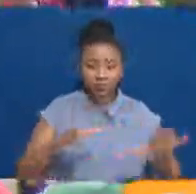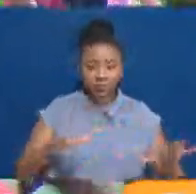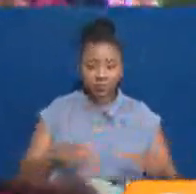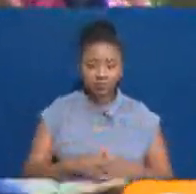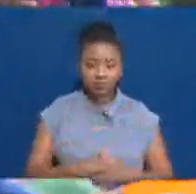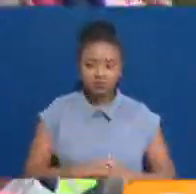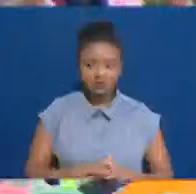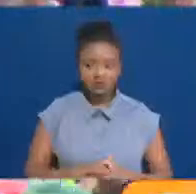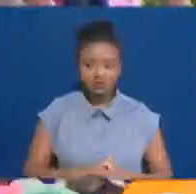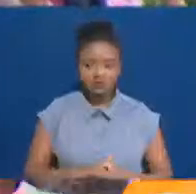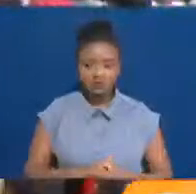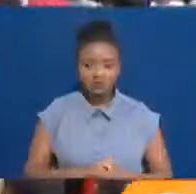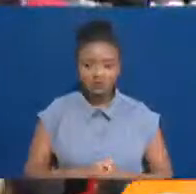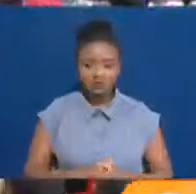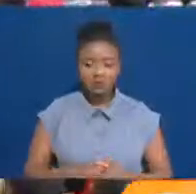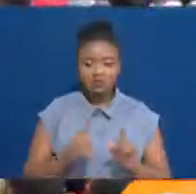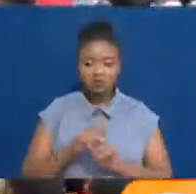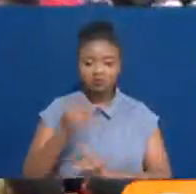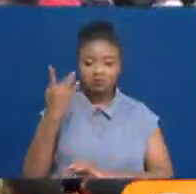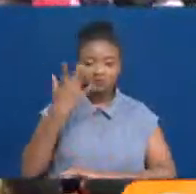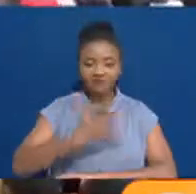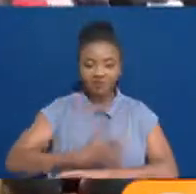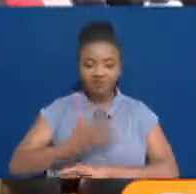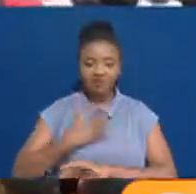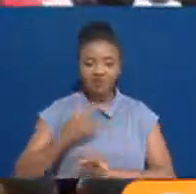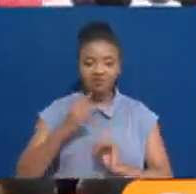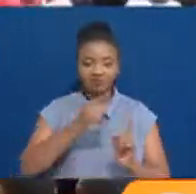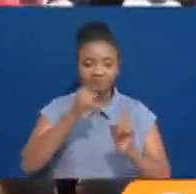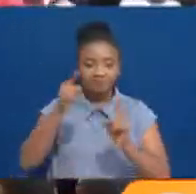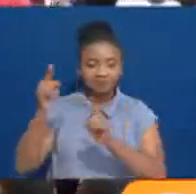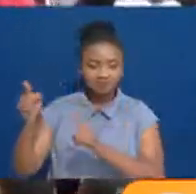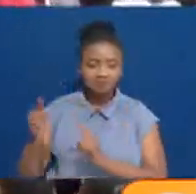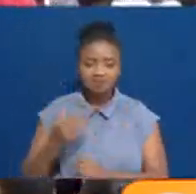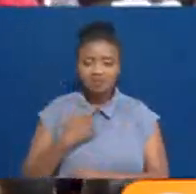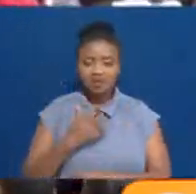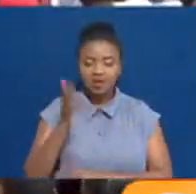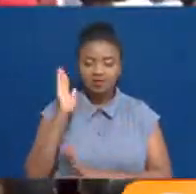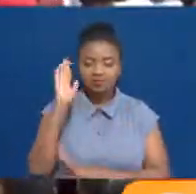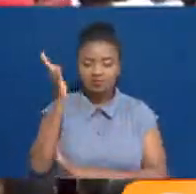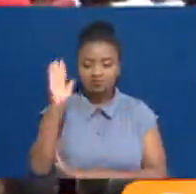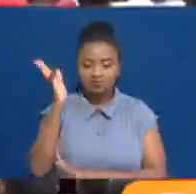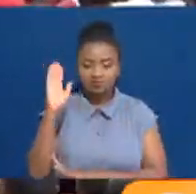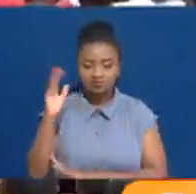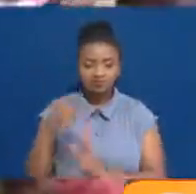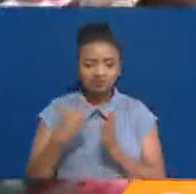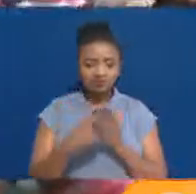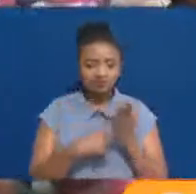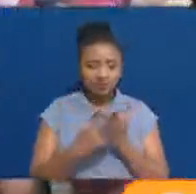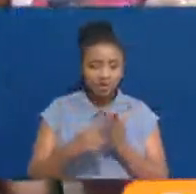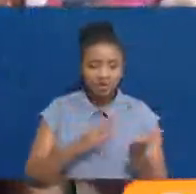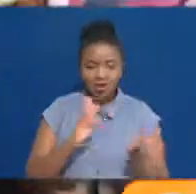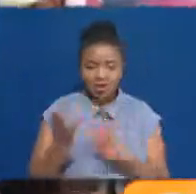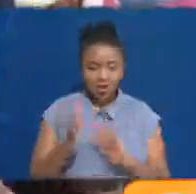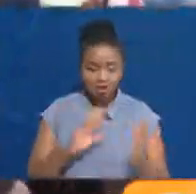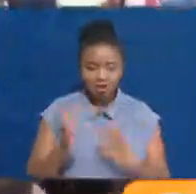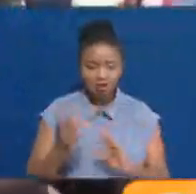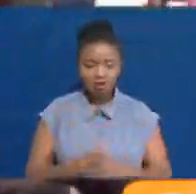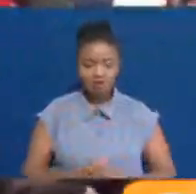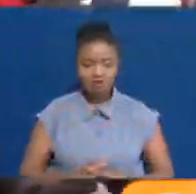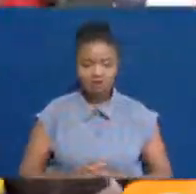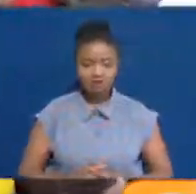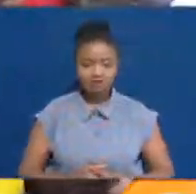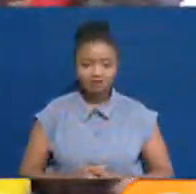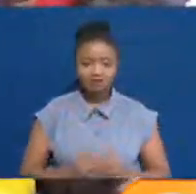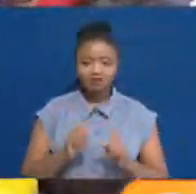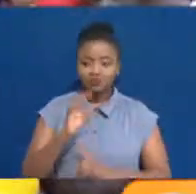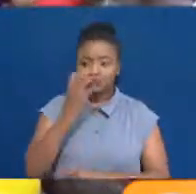of a five-day tour of Mount Kenya, the tone of the speeches swung between tough and hostile as President Ruto told his